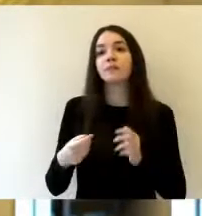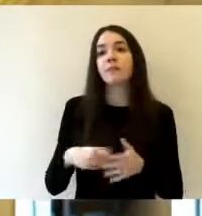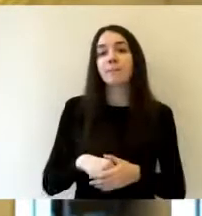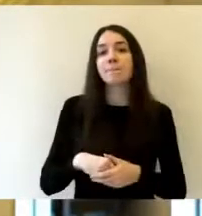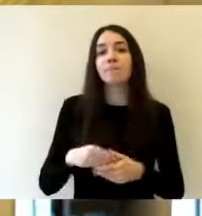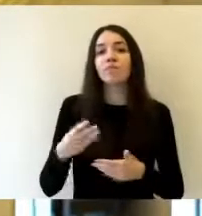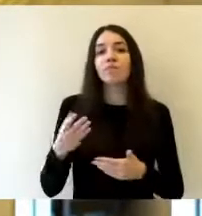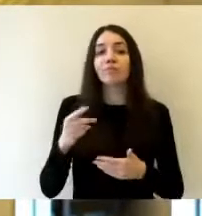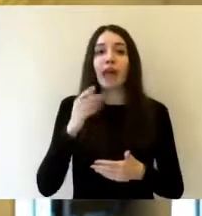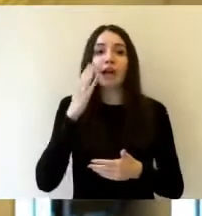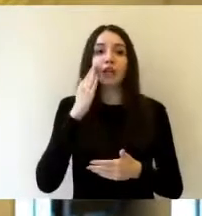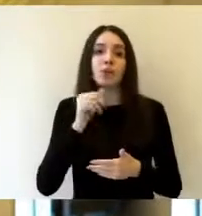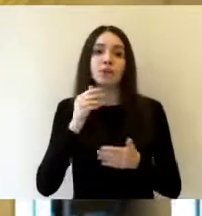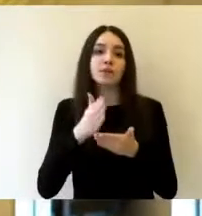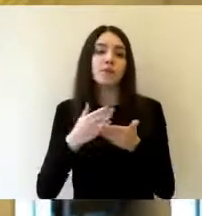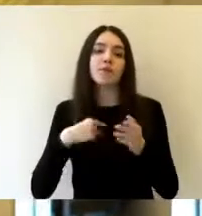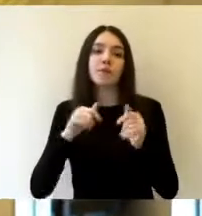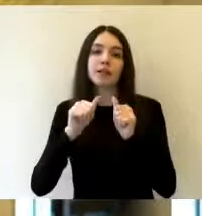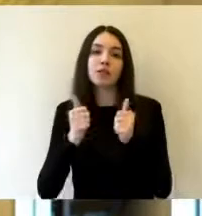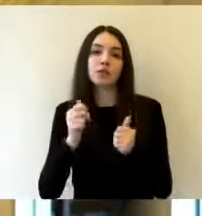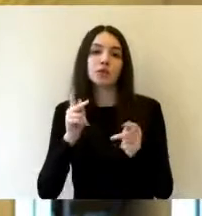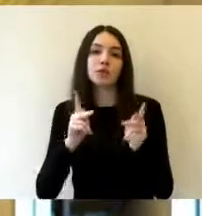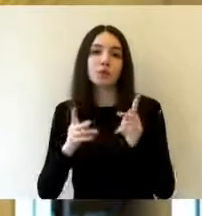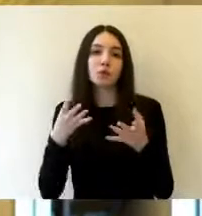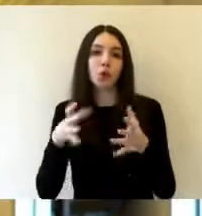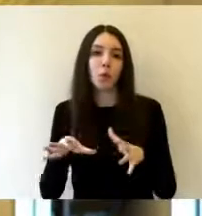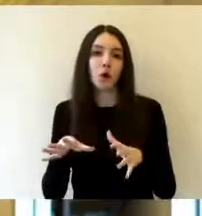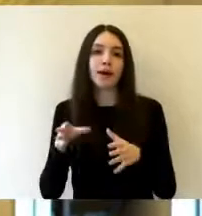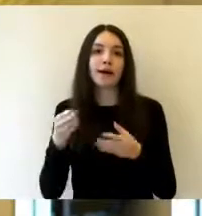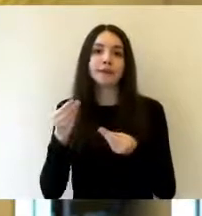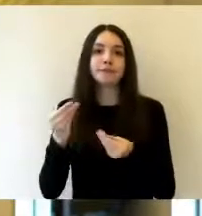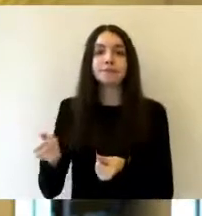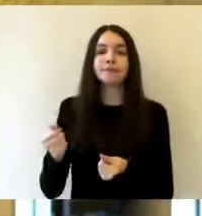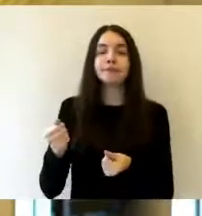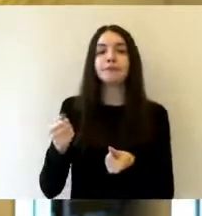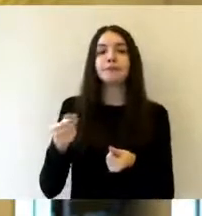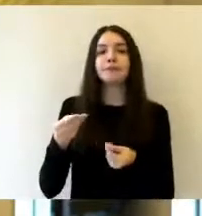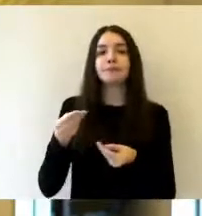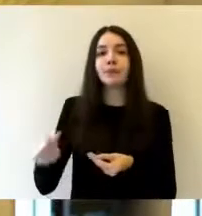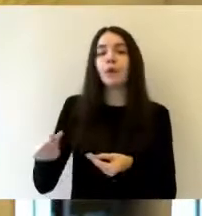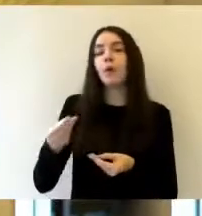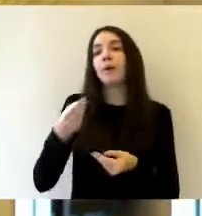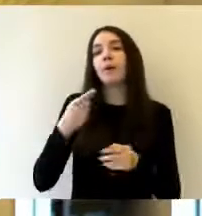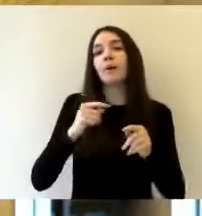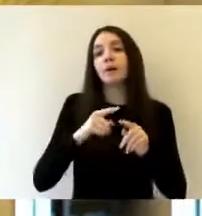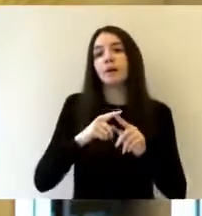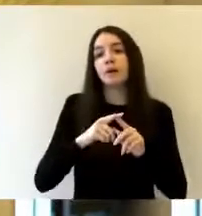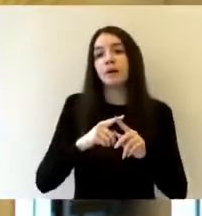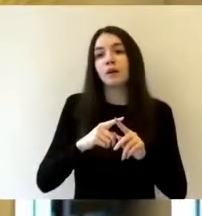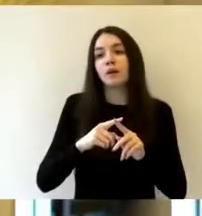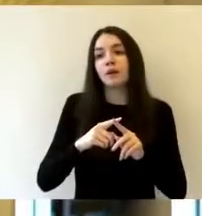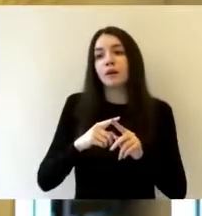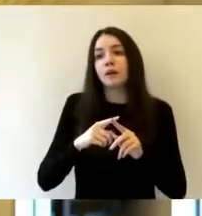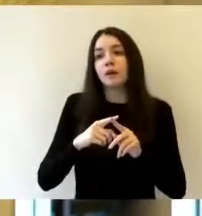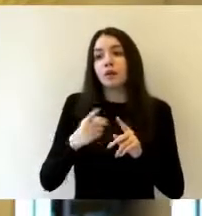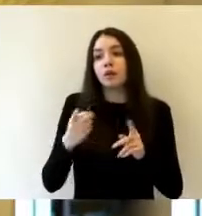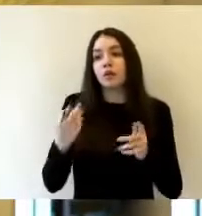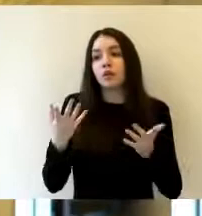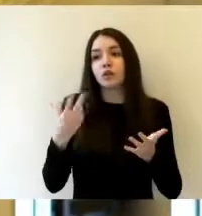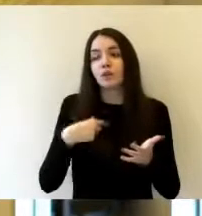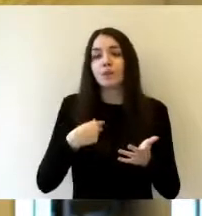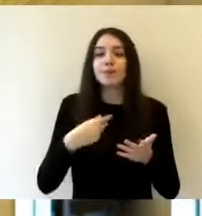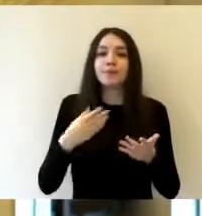they're ugly or they're, you know. So basically that's the way. It's like, I don't really have a way to fund those